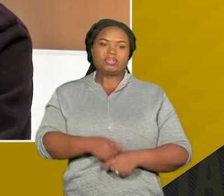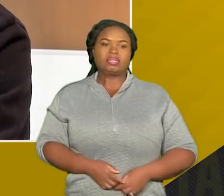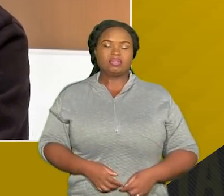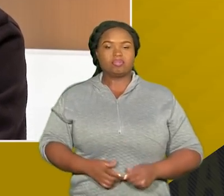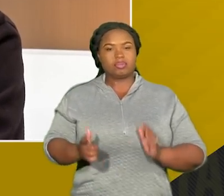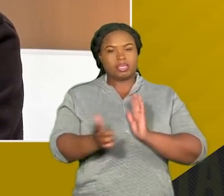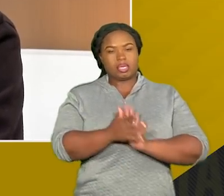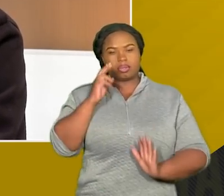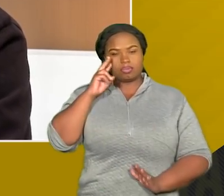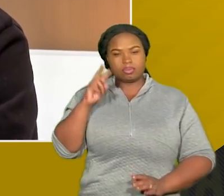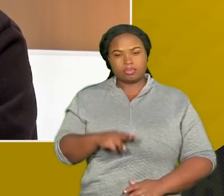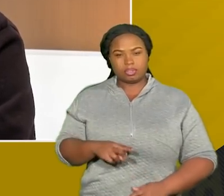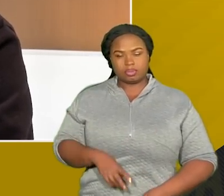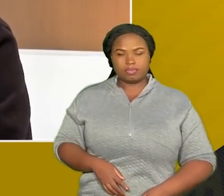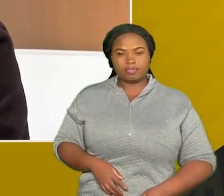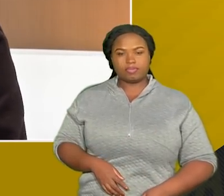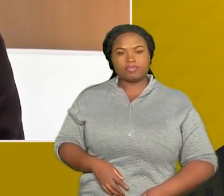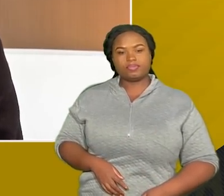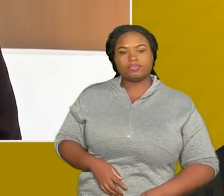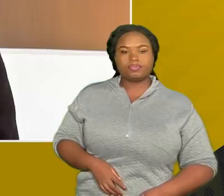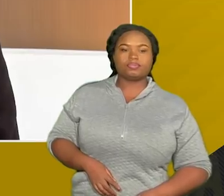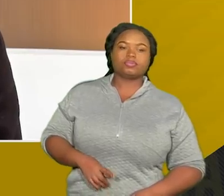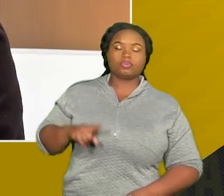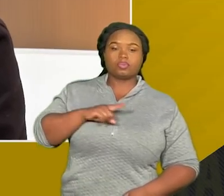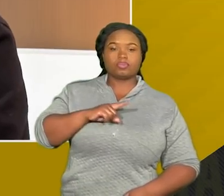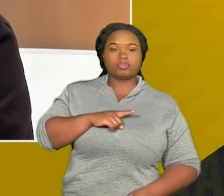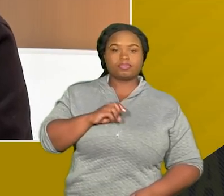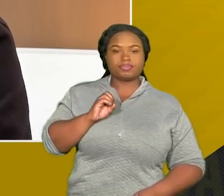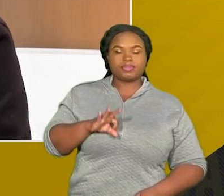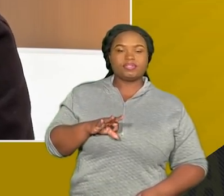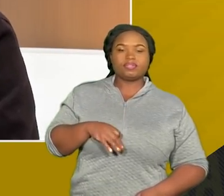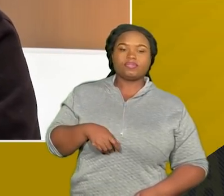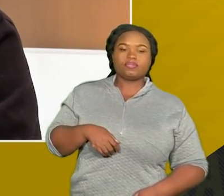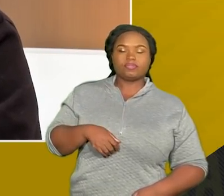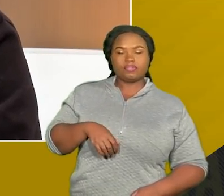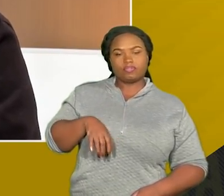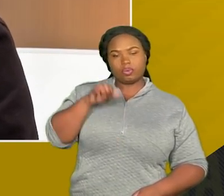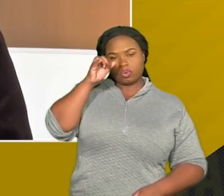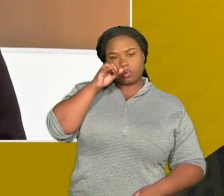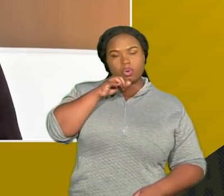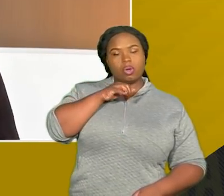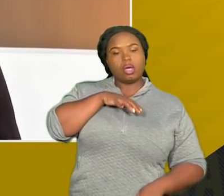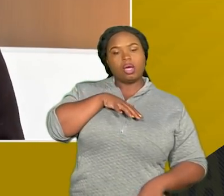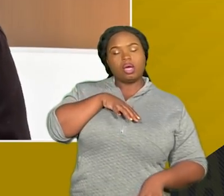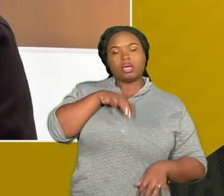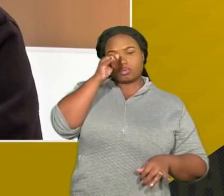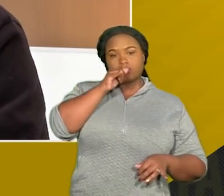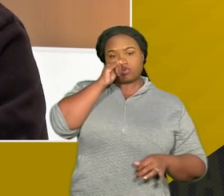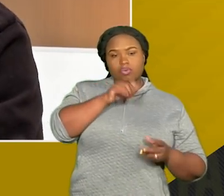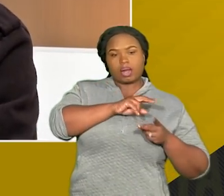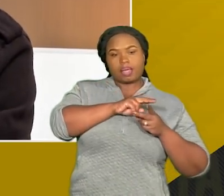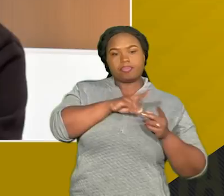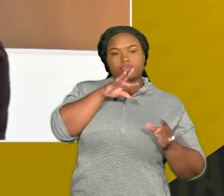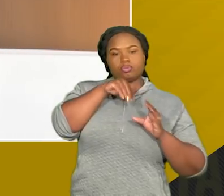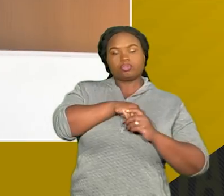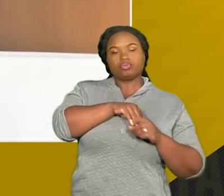legal perspective, because to criminalize witchcraft, first of all, there must be evidence presented at the